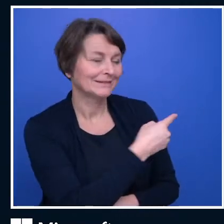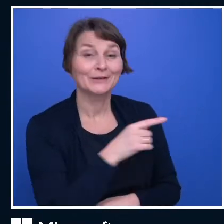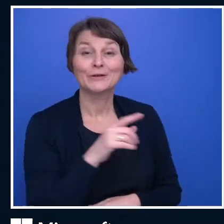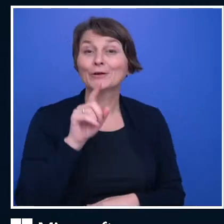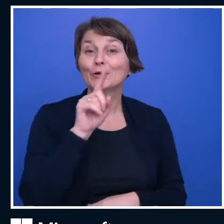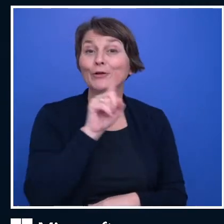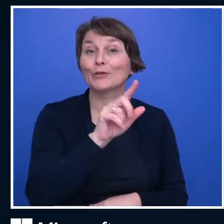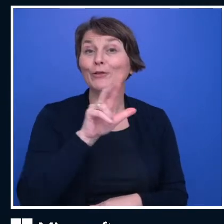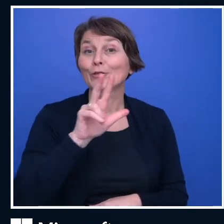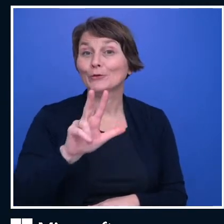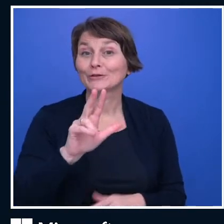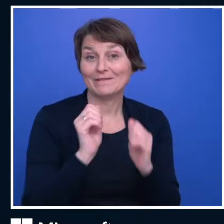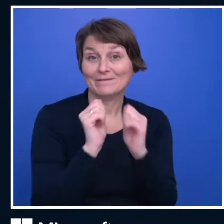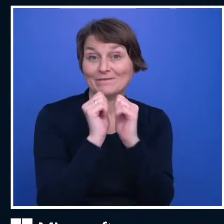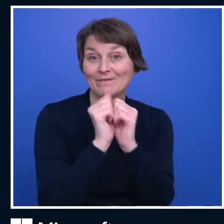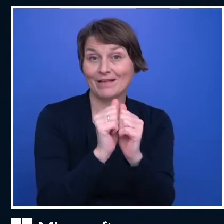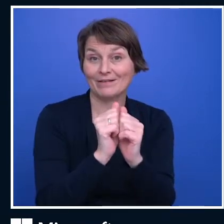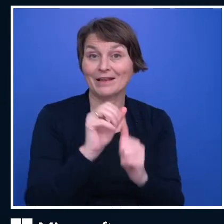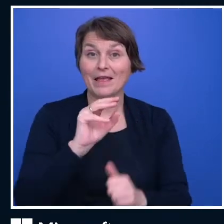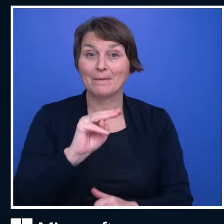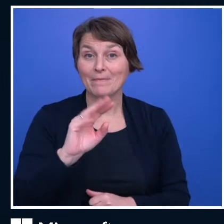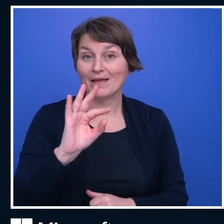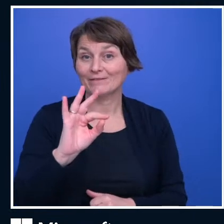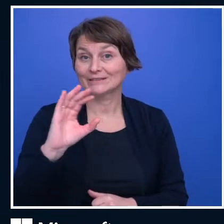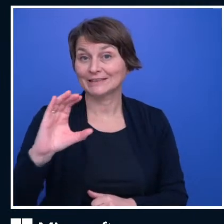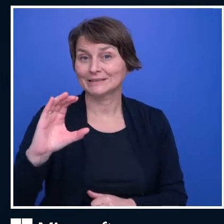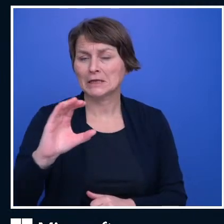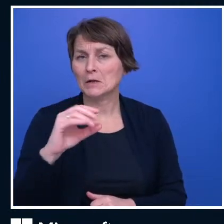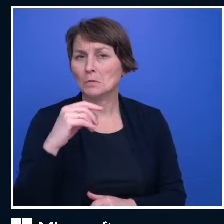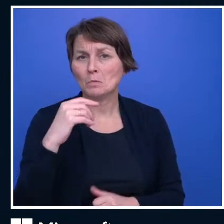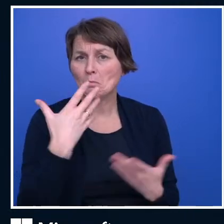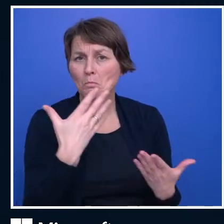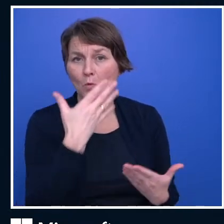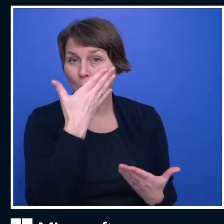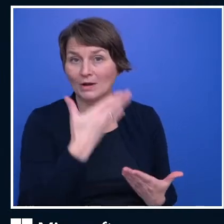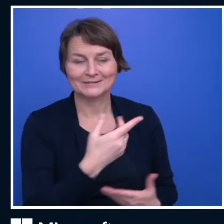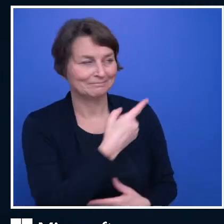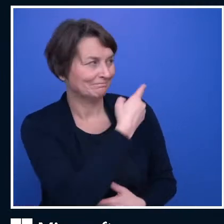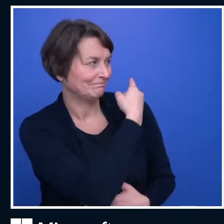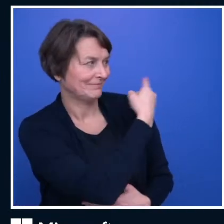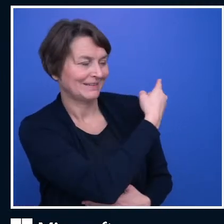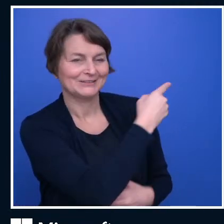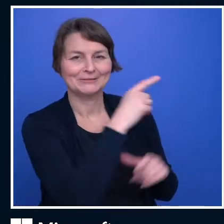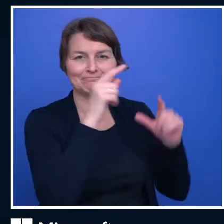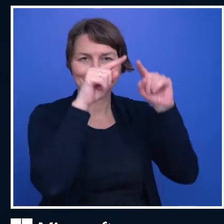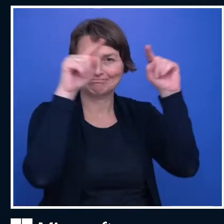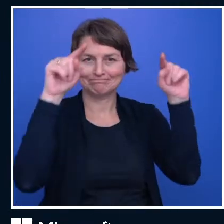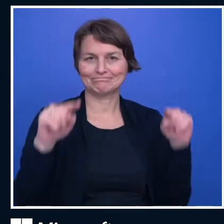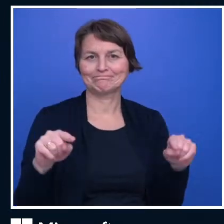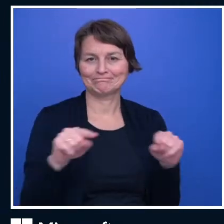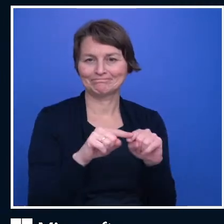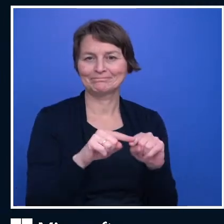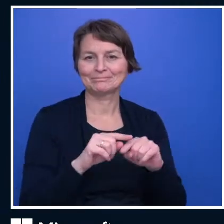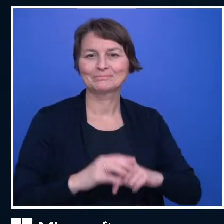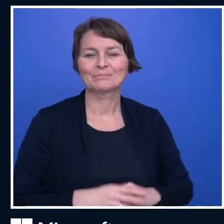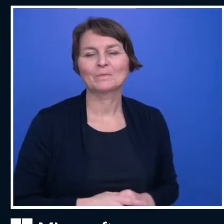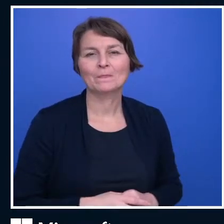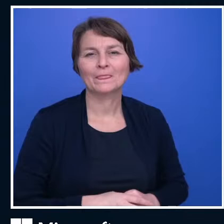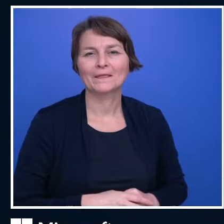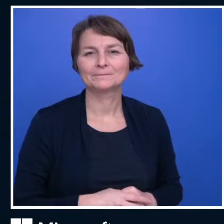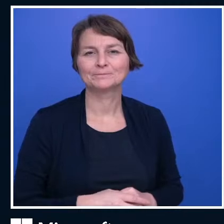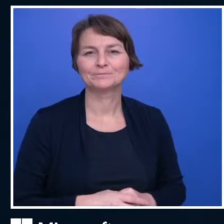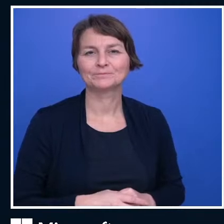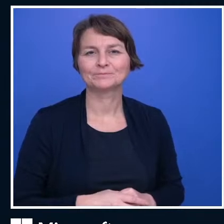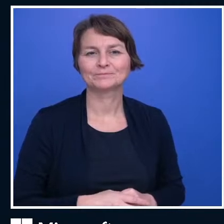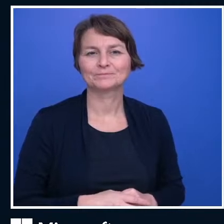MFCC array would look like. This is for an audio period of